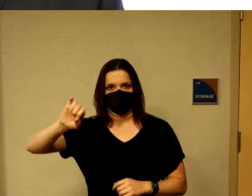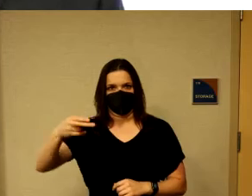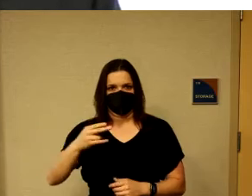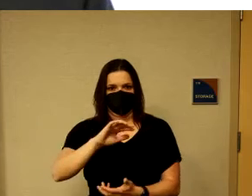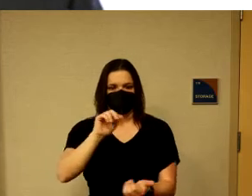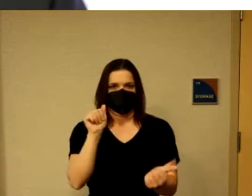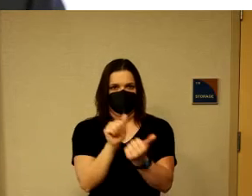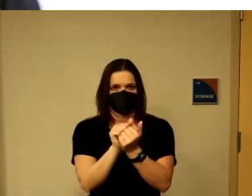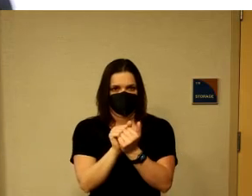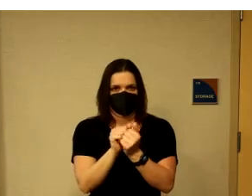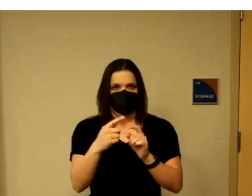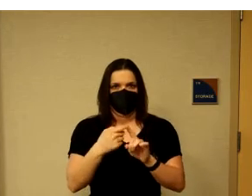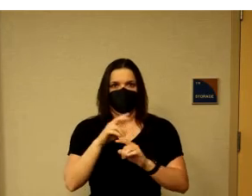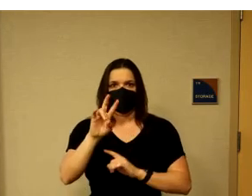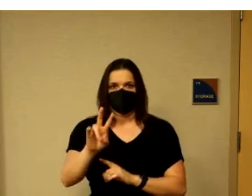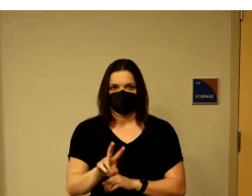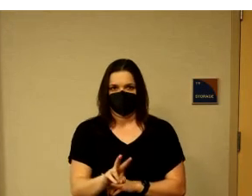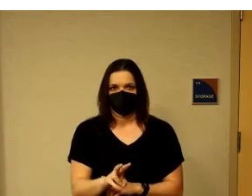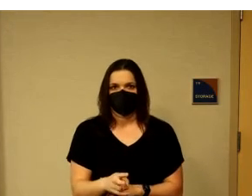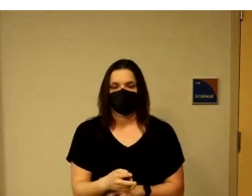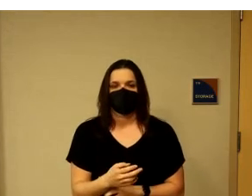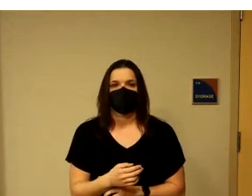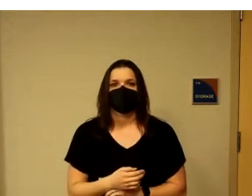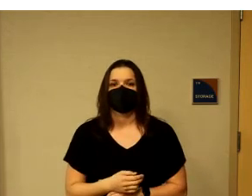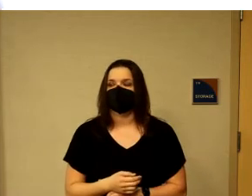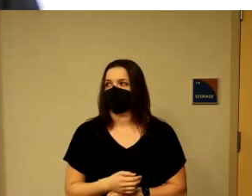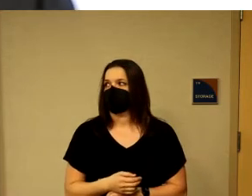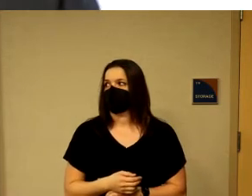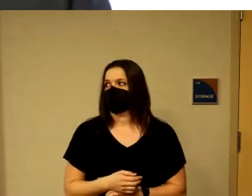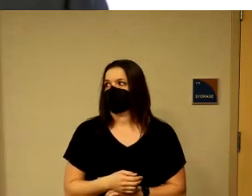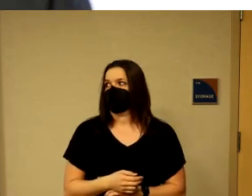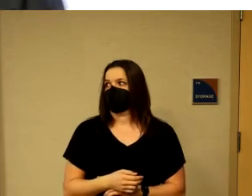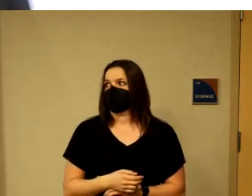from Visalia. And Black Oaks